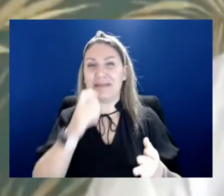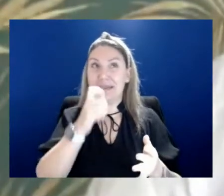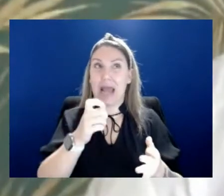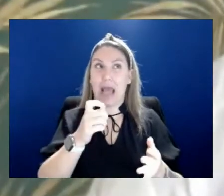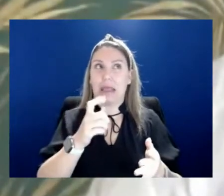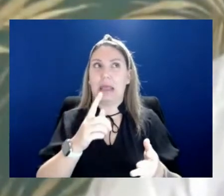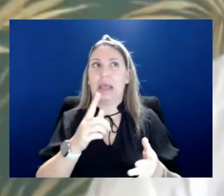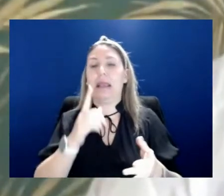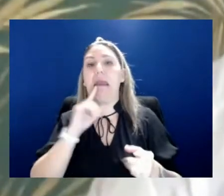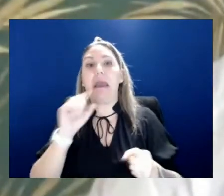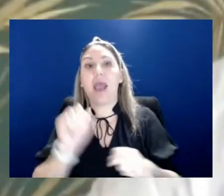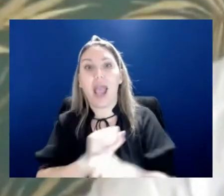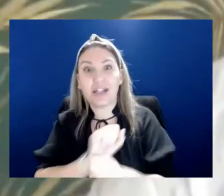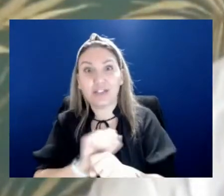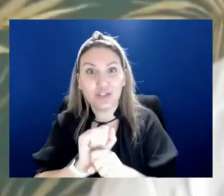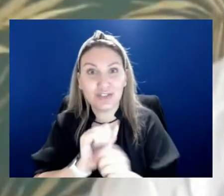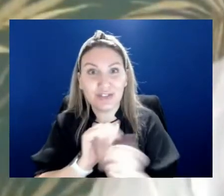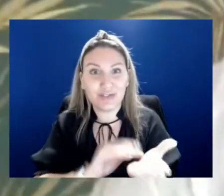scientificist. I'm